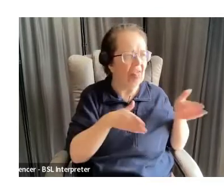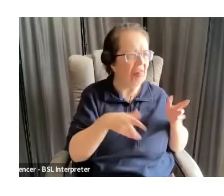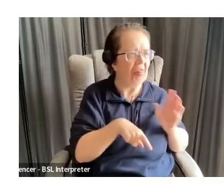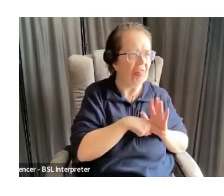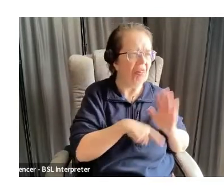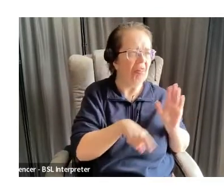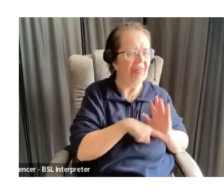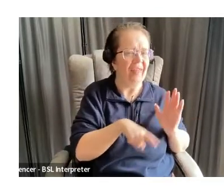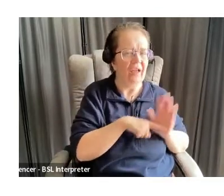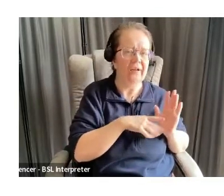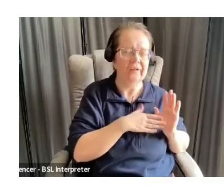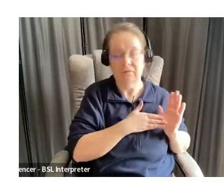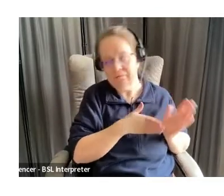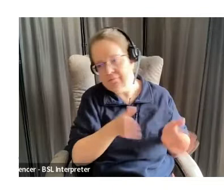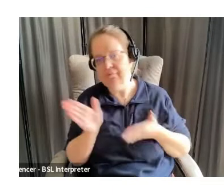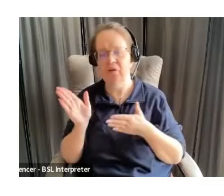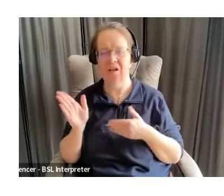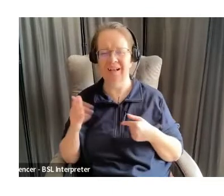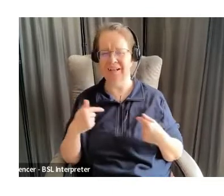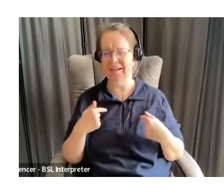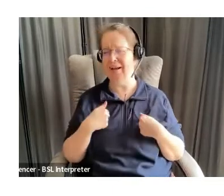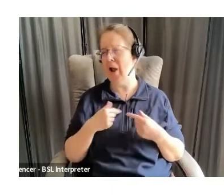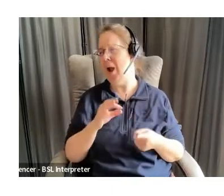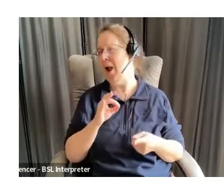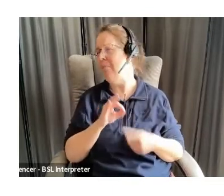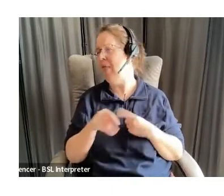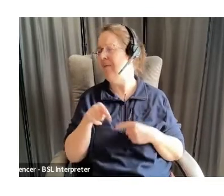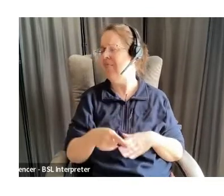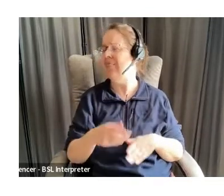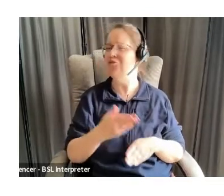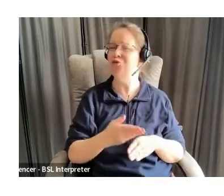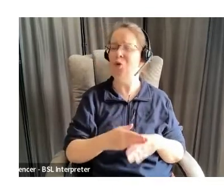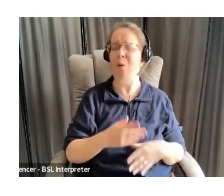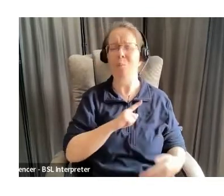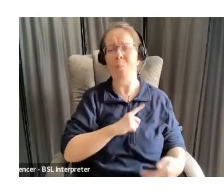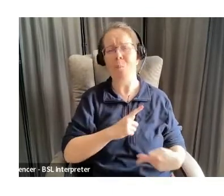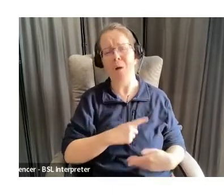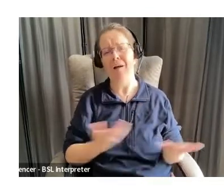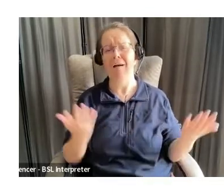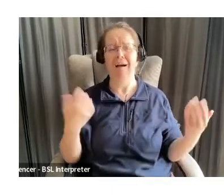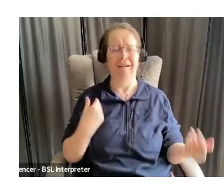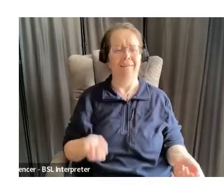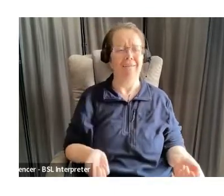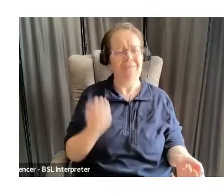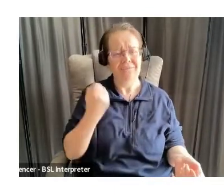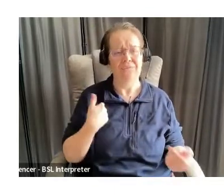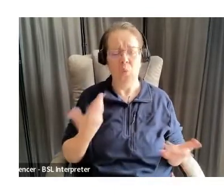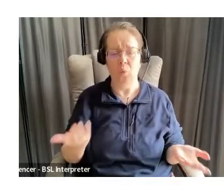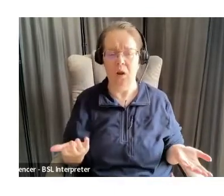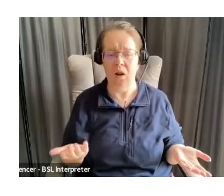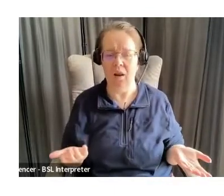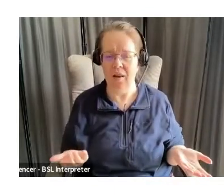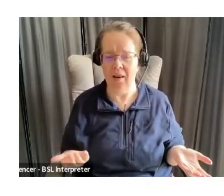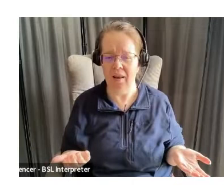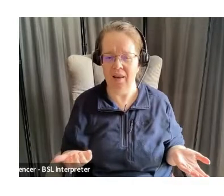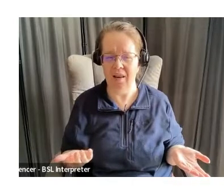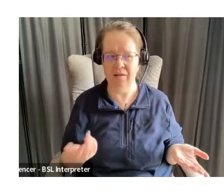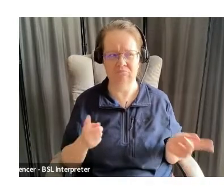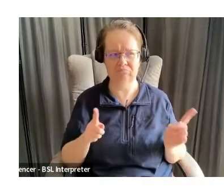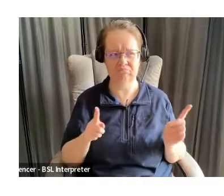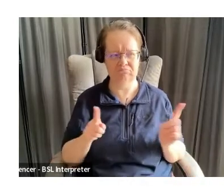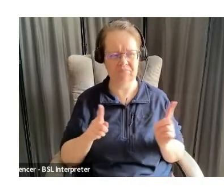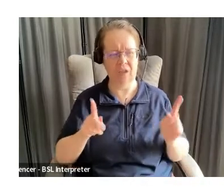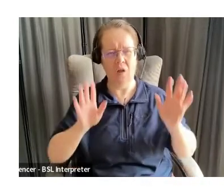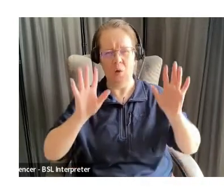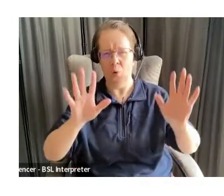want to say to yourself, why did I apply for this position in the first instance? What is being valued